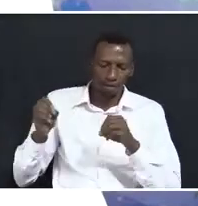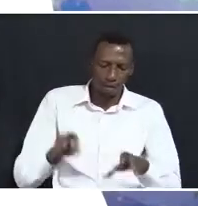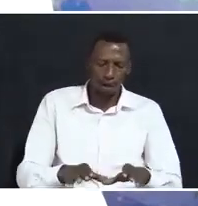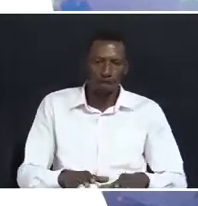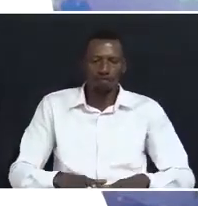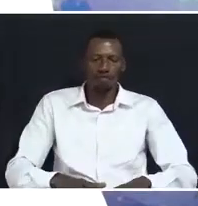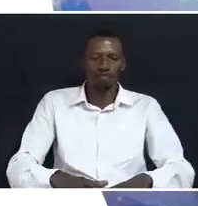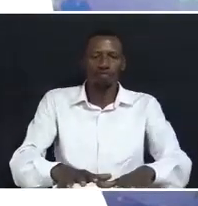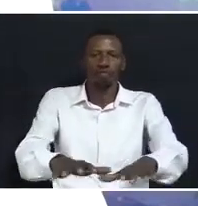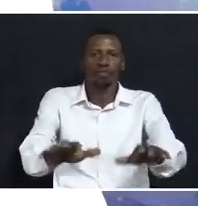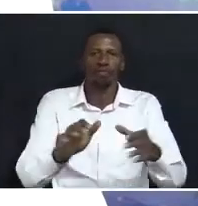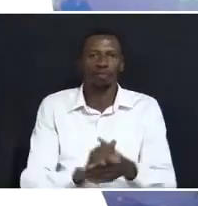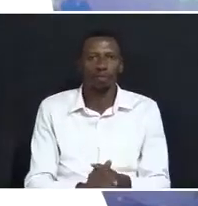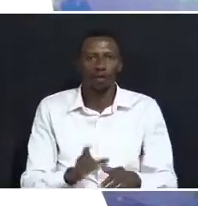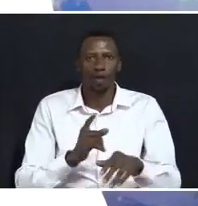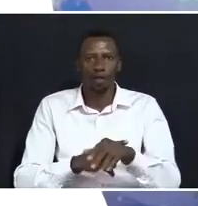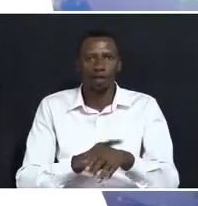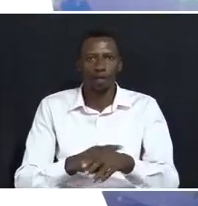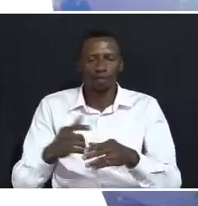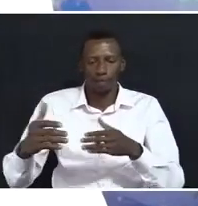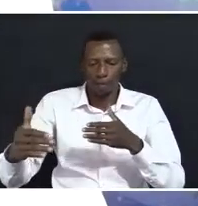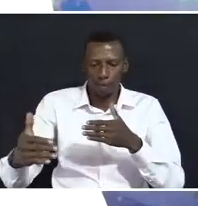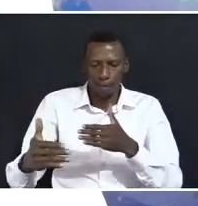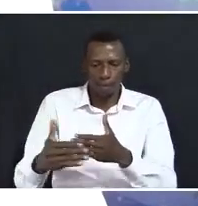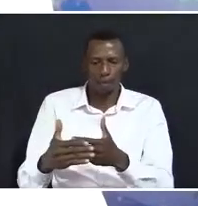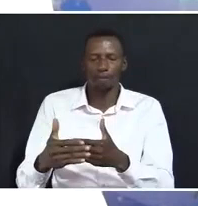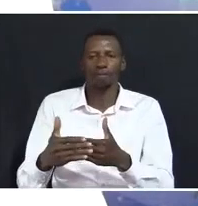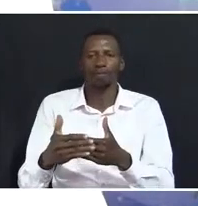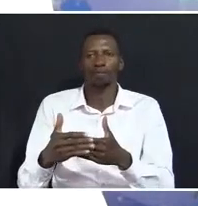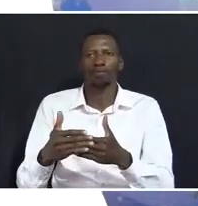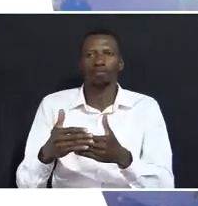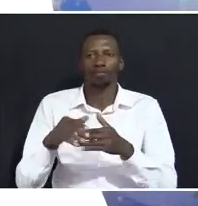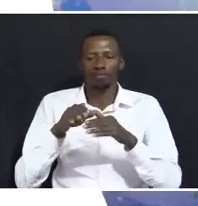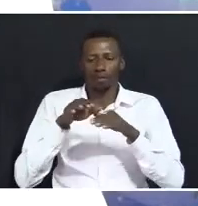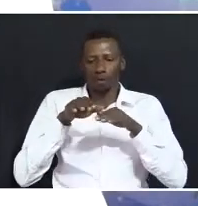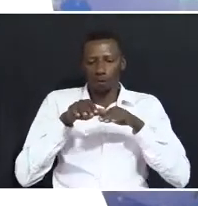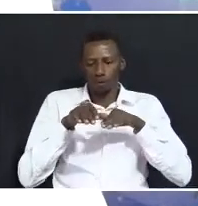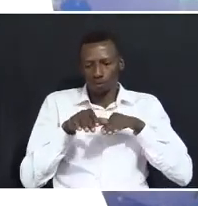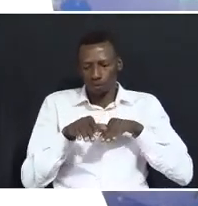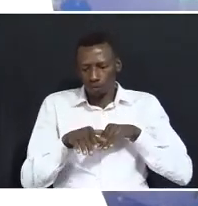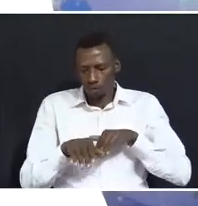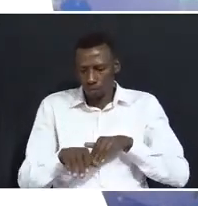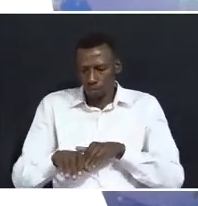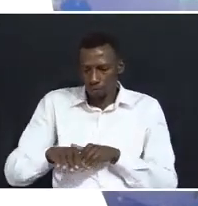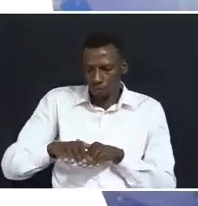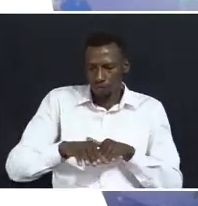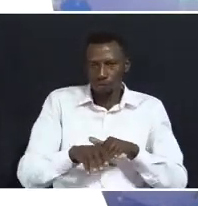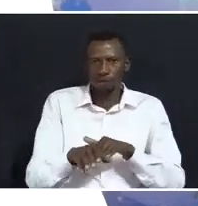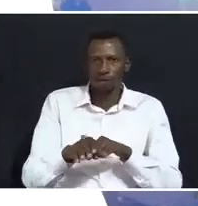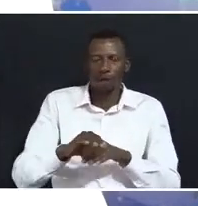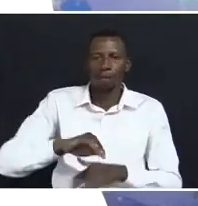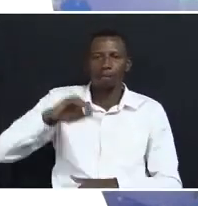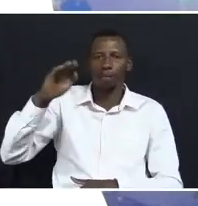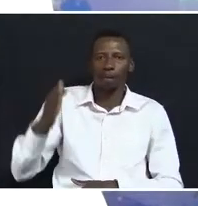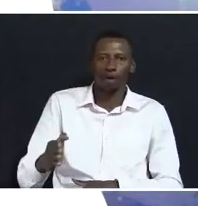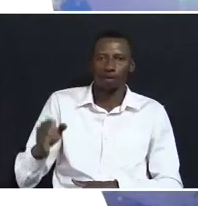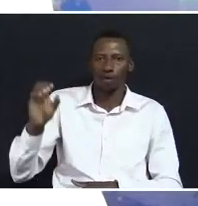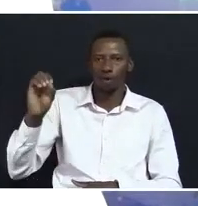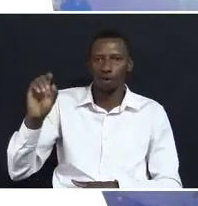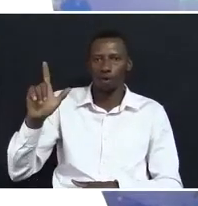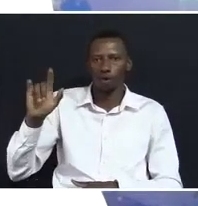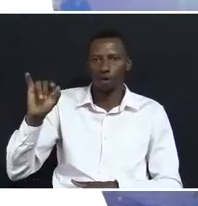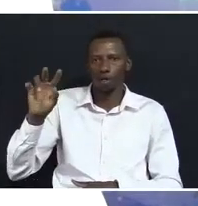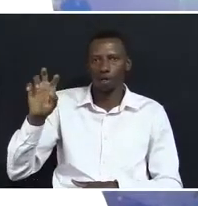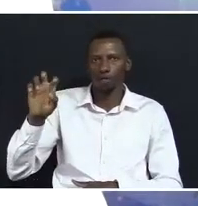he was now drawing near the descent of the Mount of Olives, the whole multitude of the